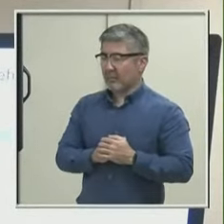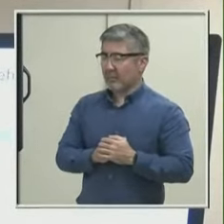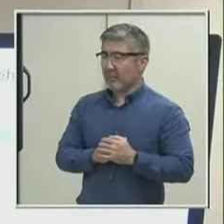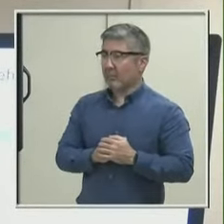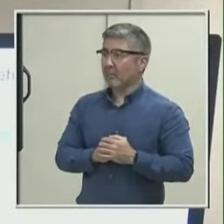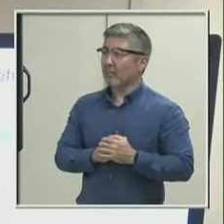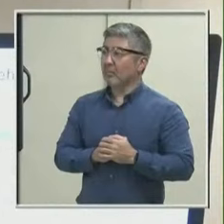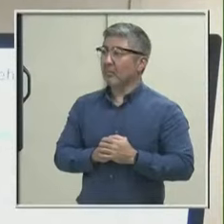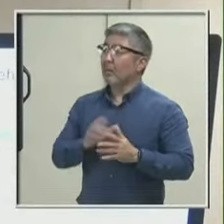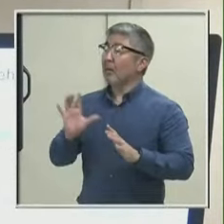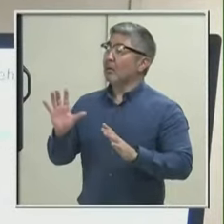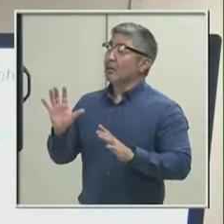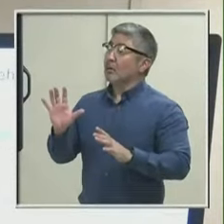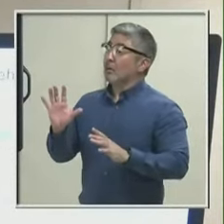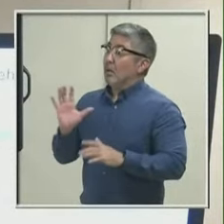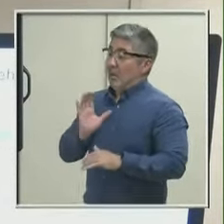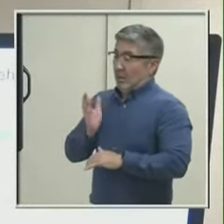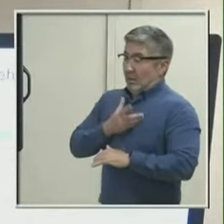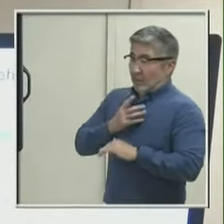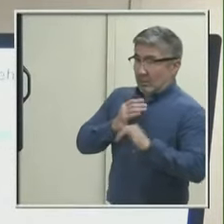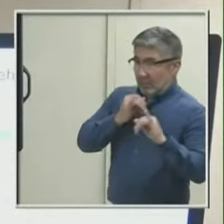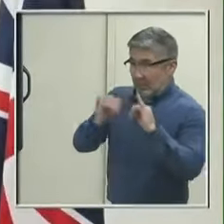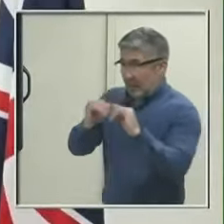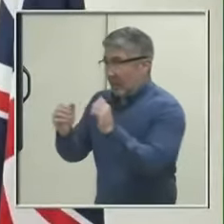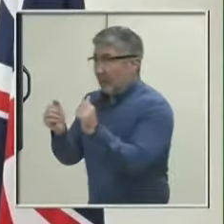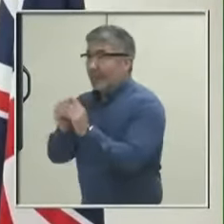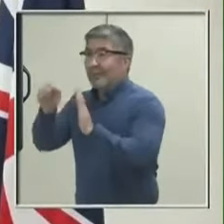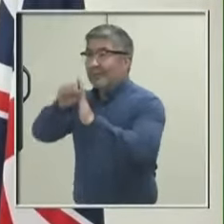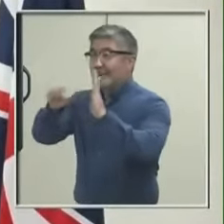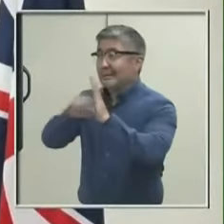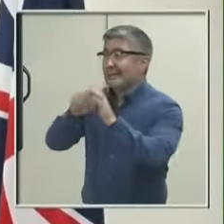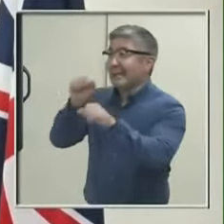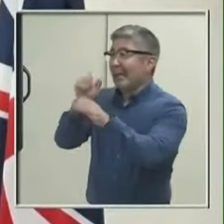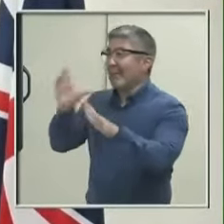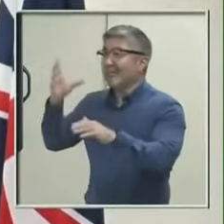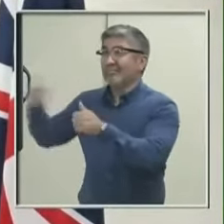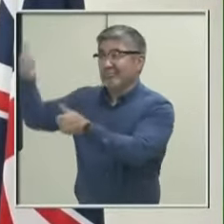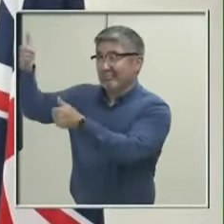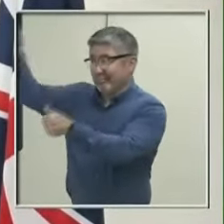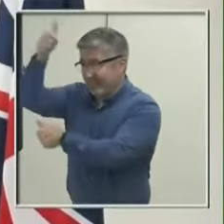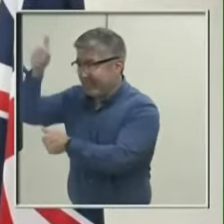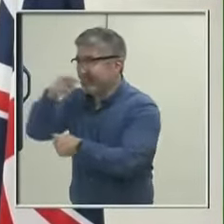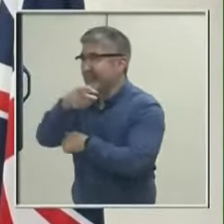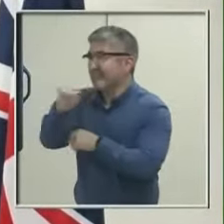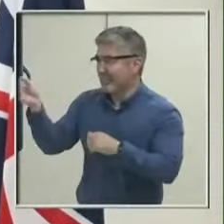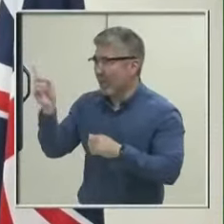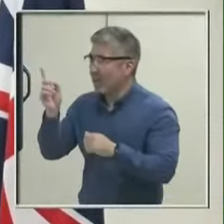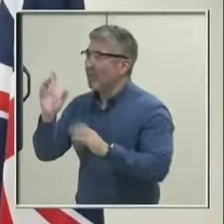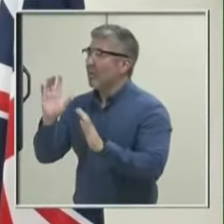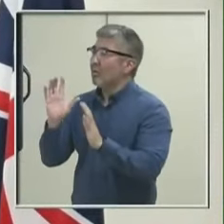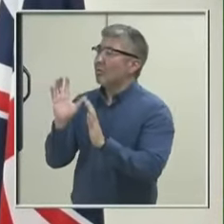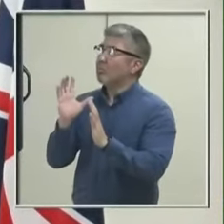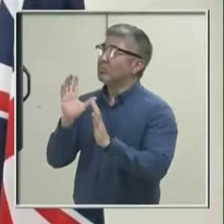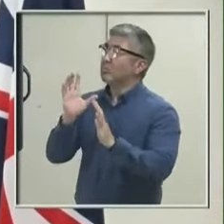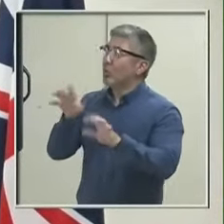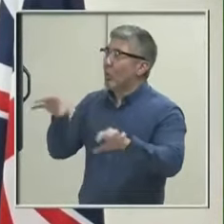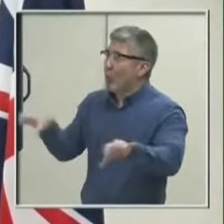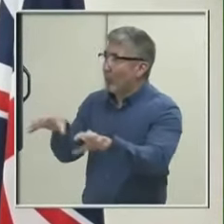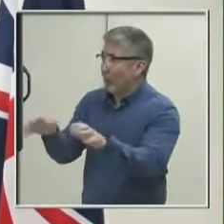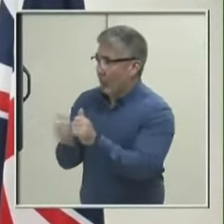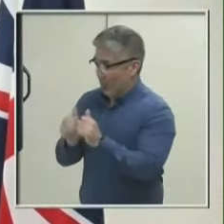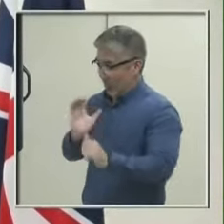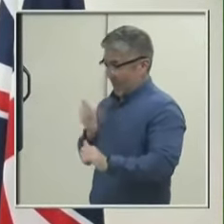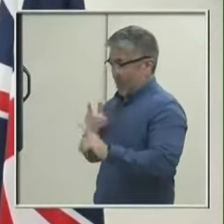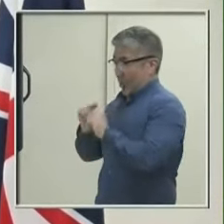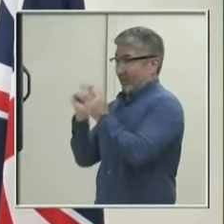So the interviews with some of the elected officials and Herman and Daya, those took place in with members of our team